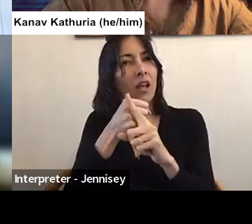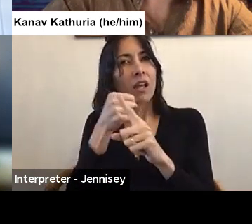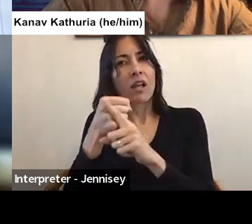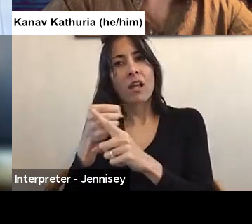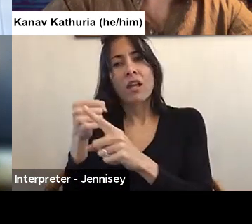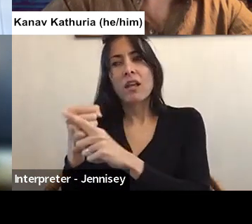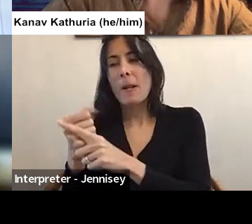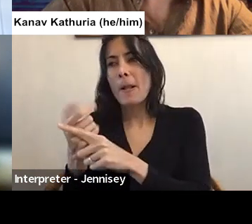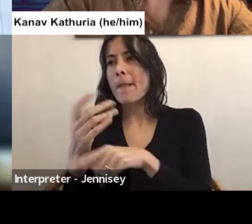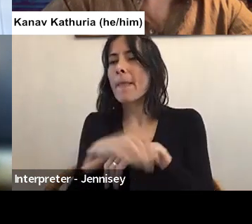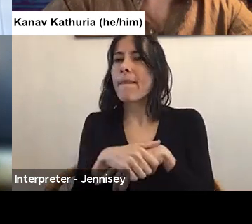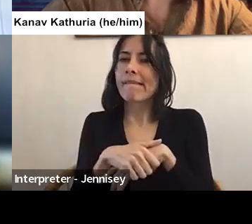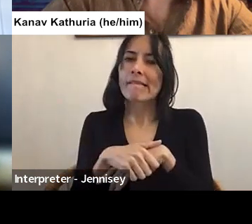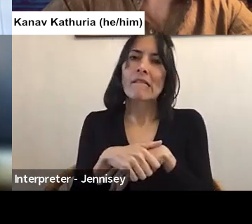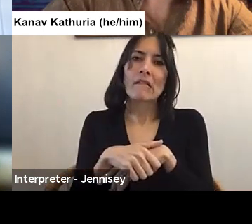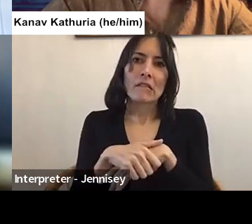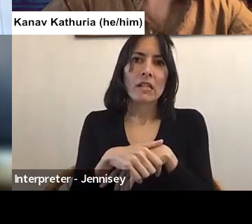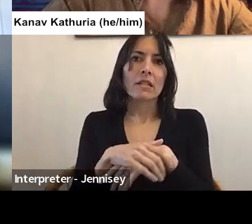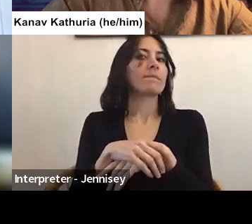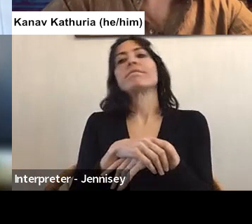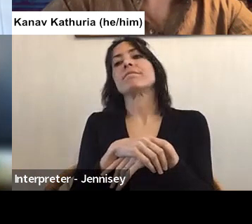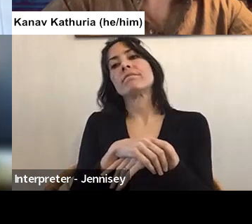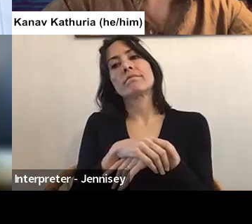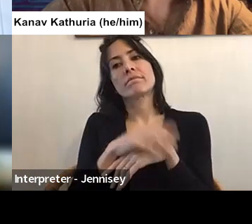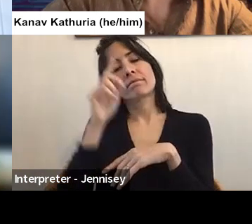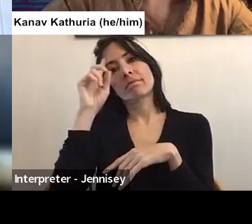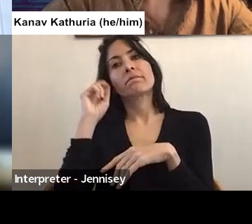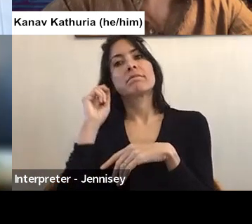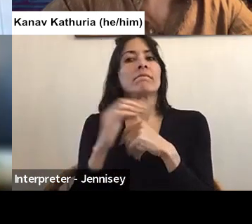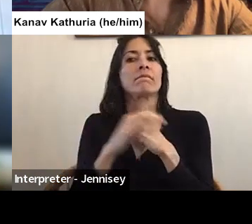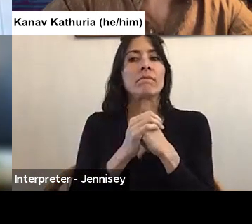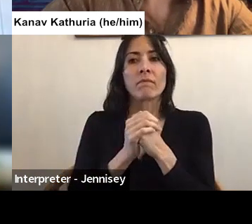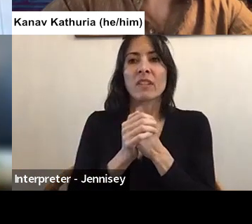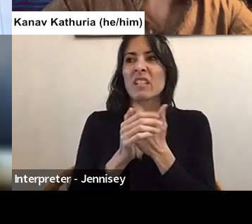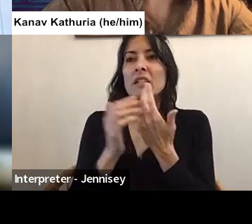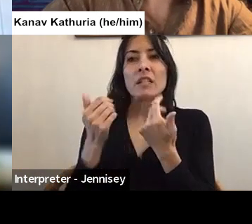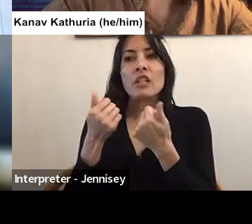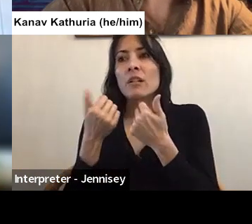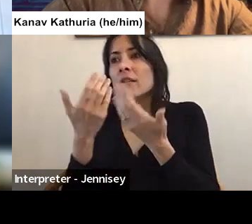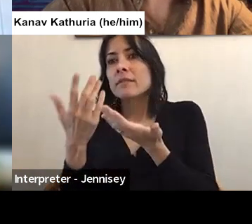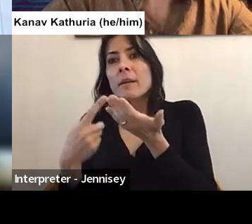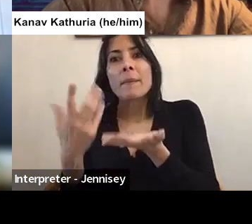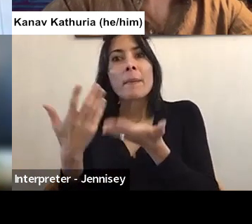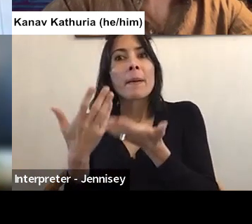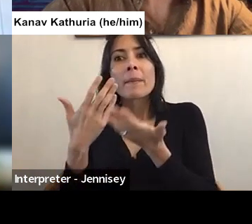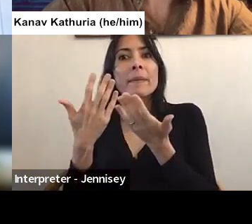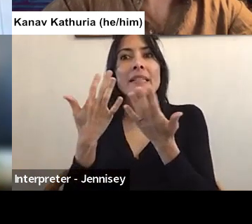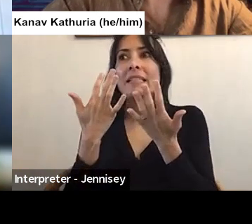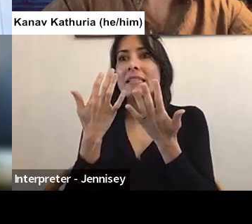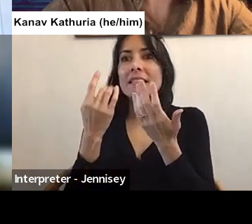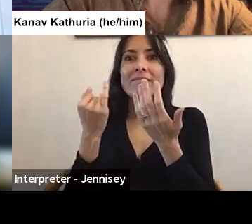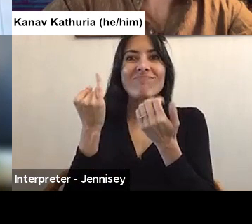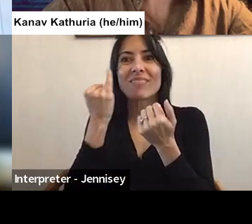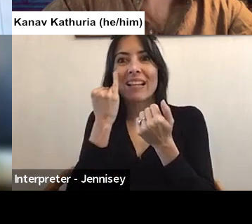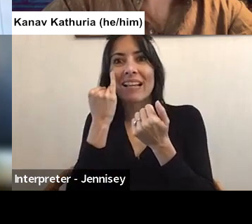figuring out how to throw the extension cord down the fire escape to the sister below them to keep the lights on when it was their turn to